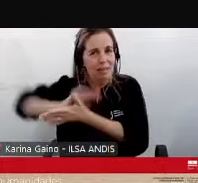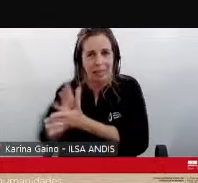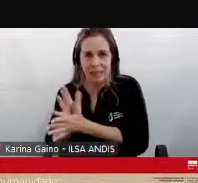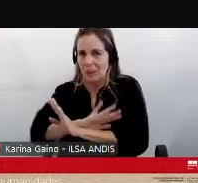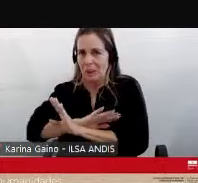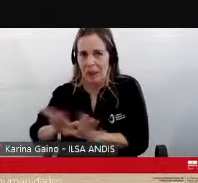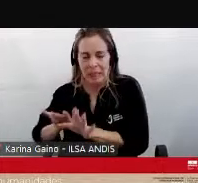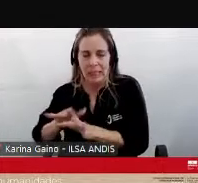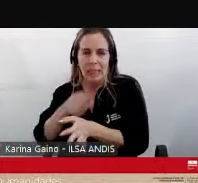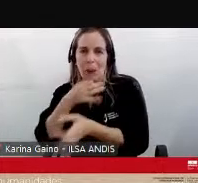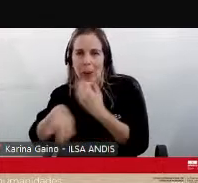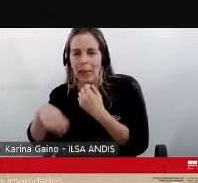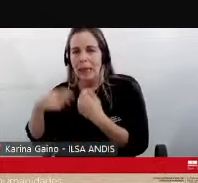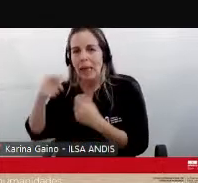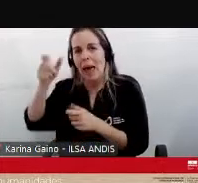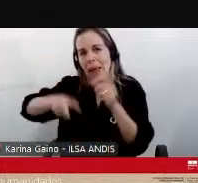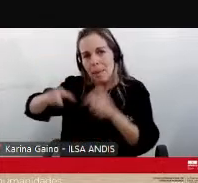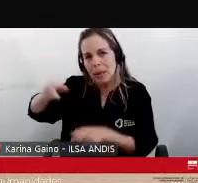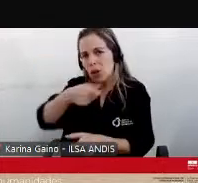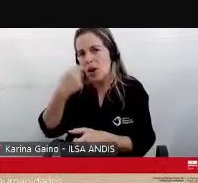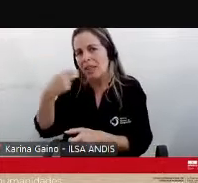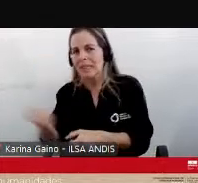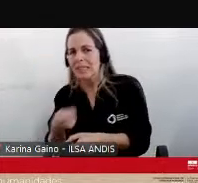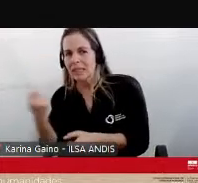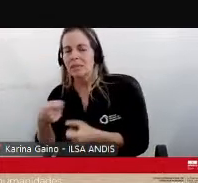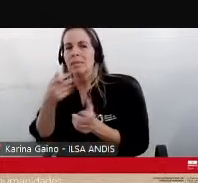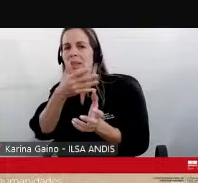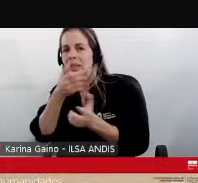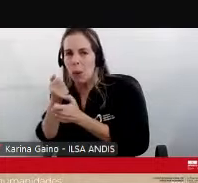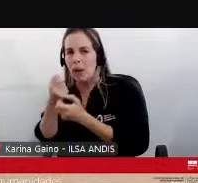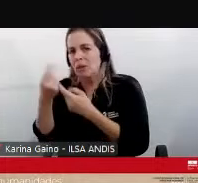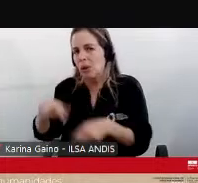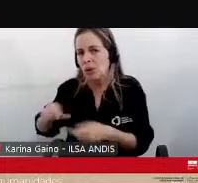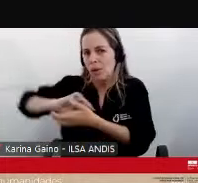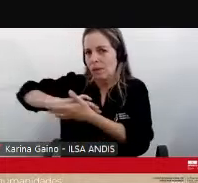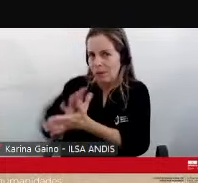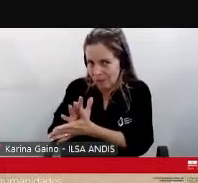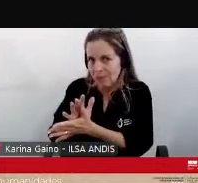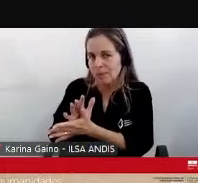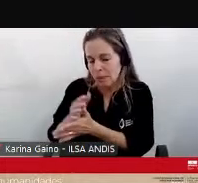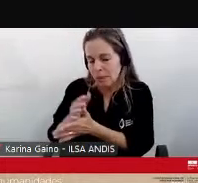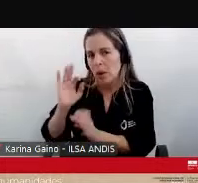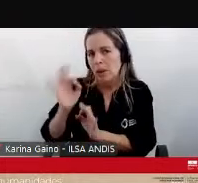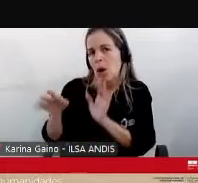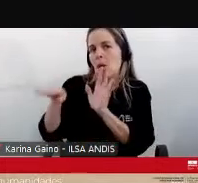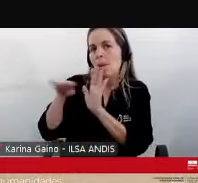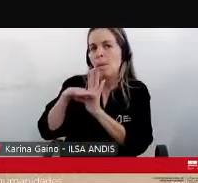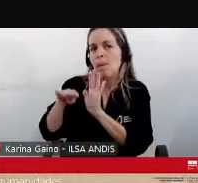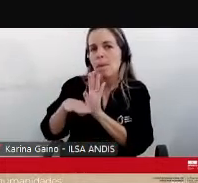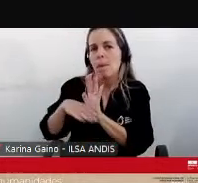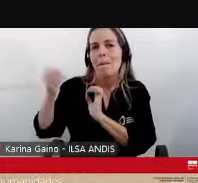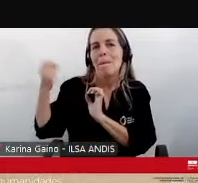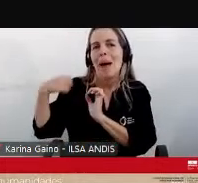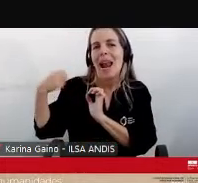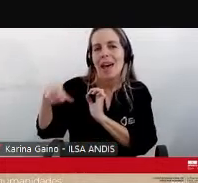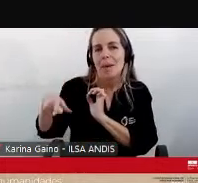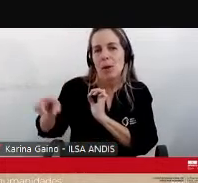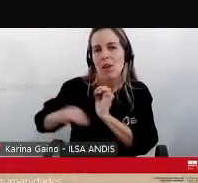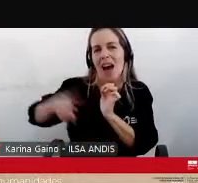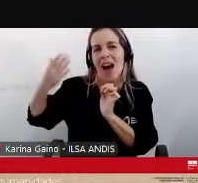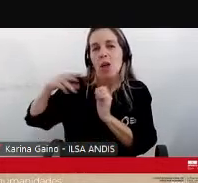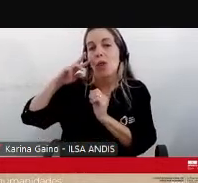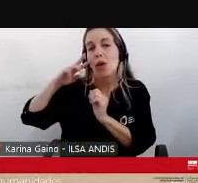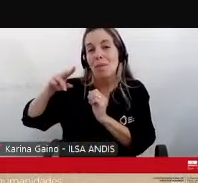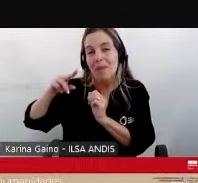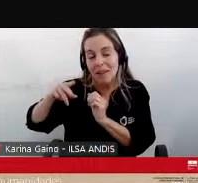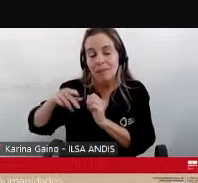2000, which is known as the Palermo Protocol. So first, there's the act. You need the act, which is recruitment,